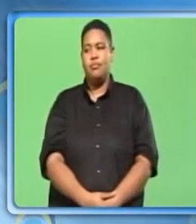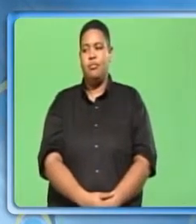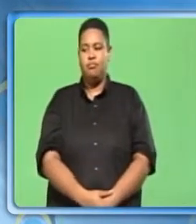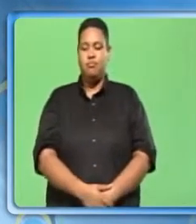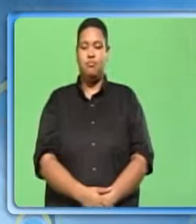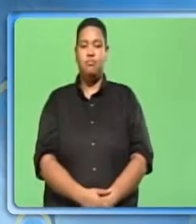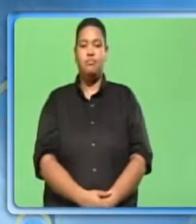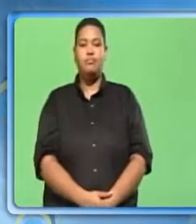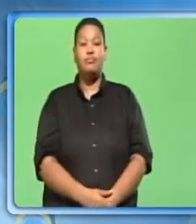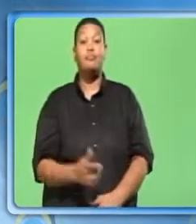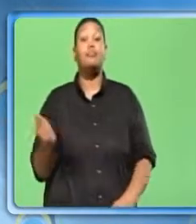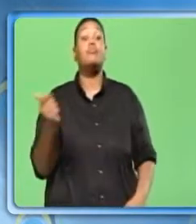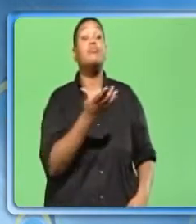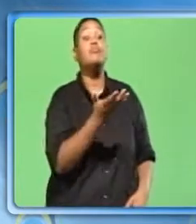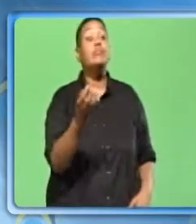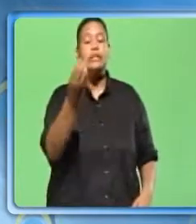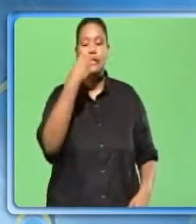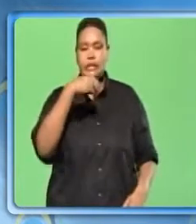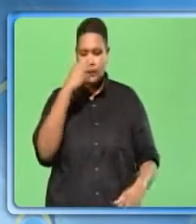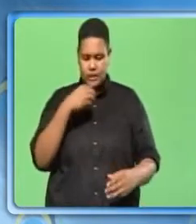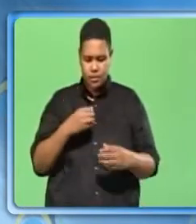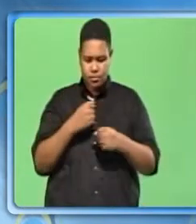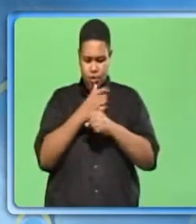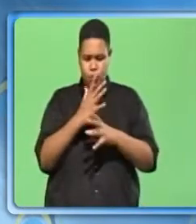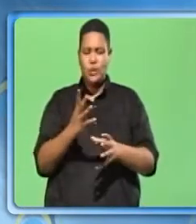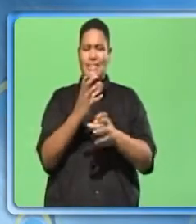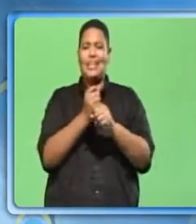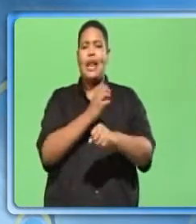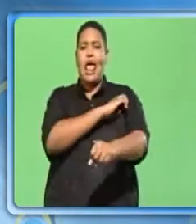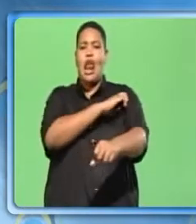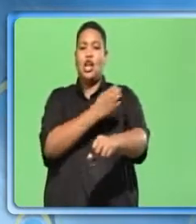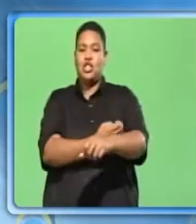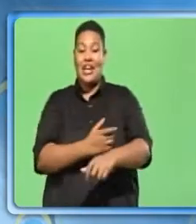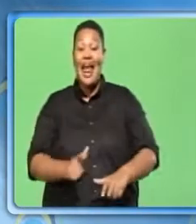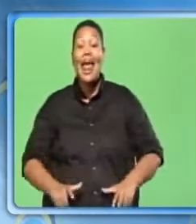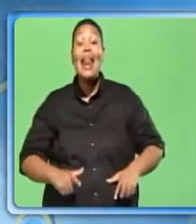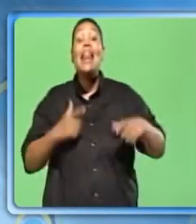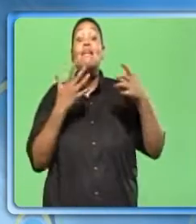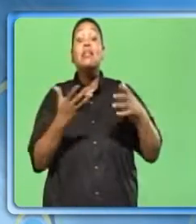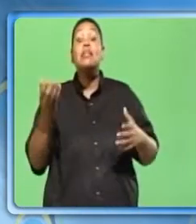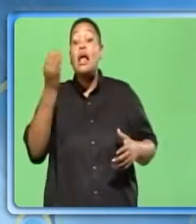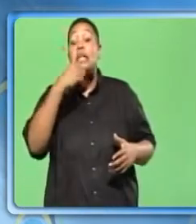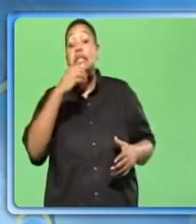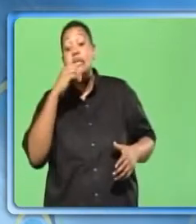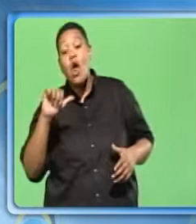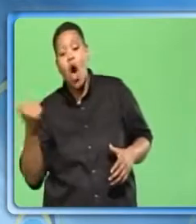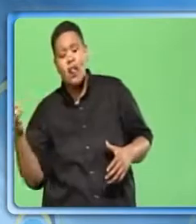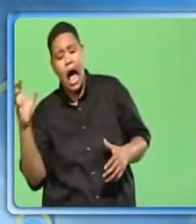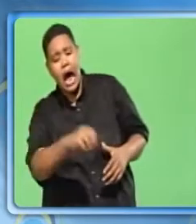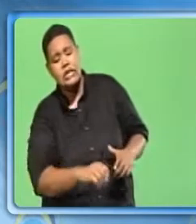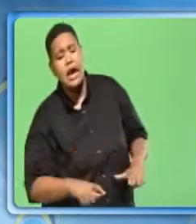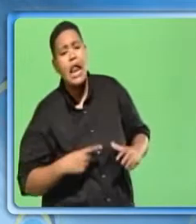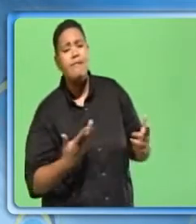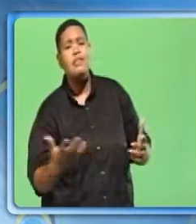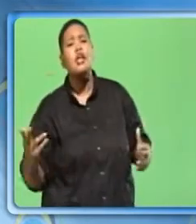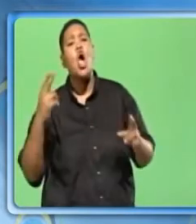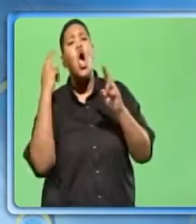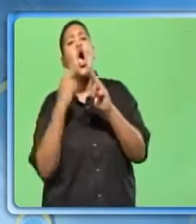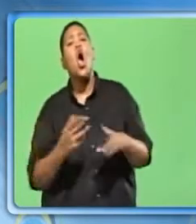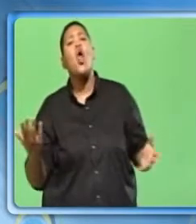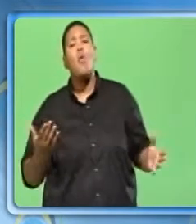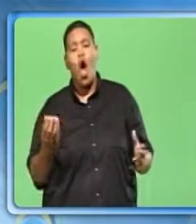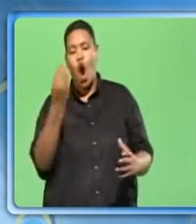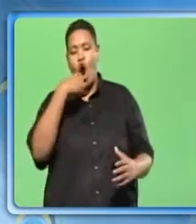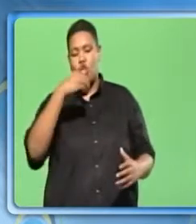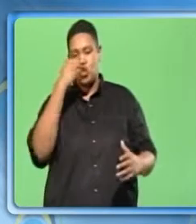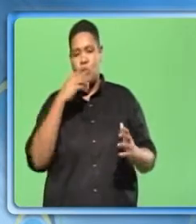All communities need to eat producers to get energy. Living things that eat other living things for food are called